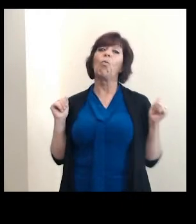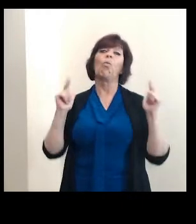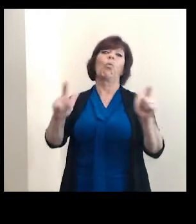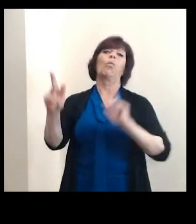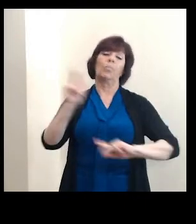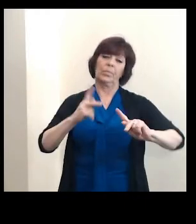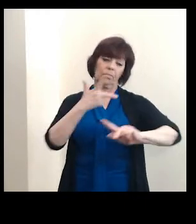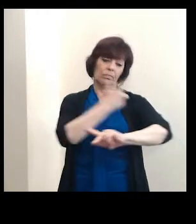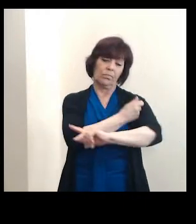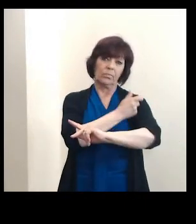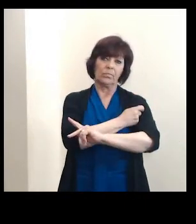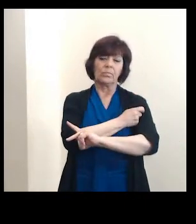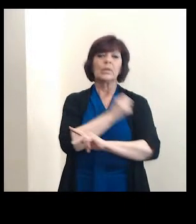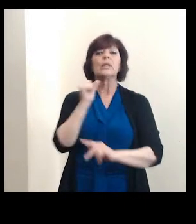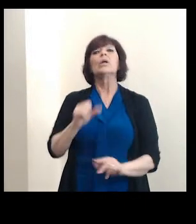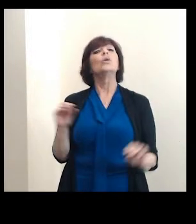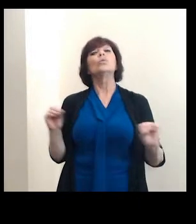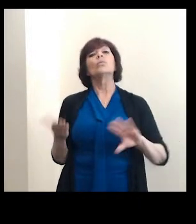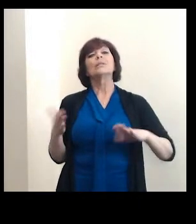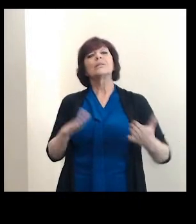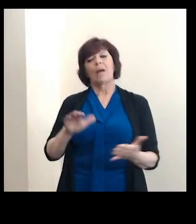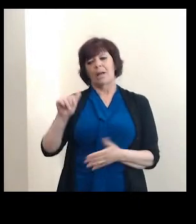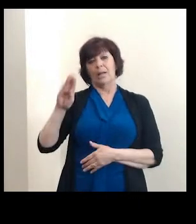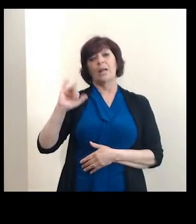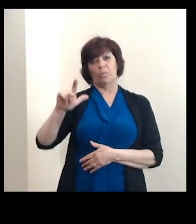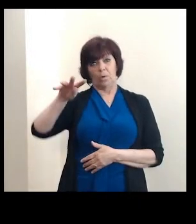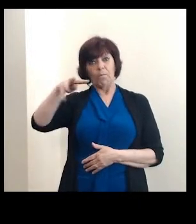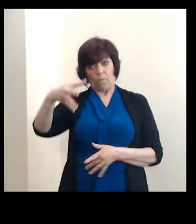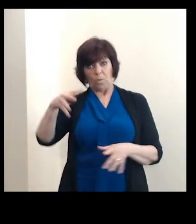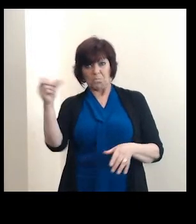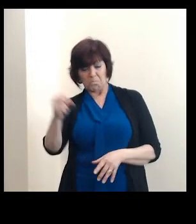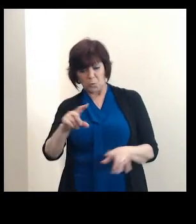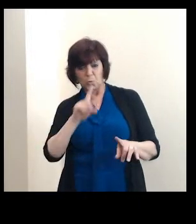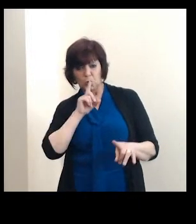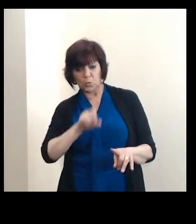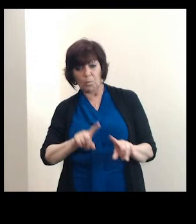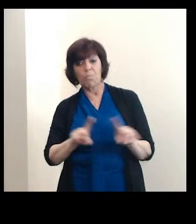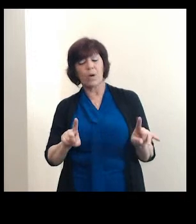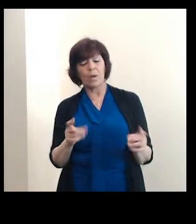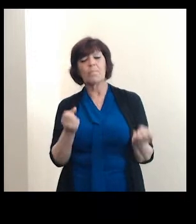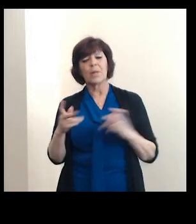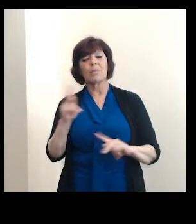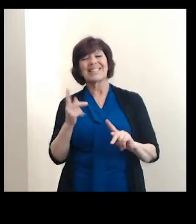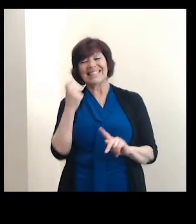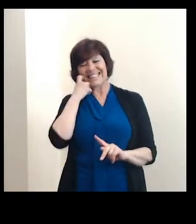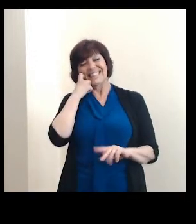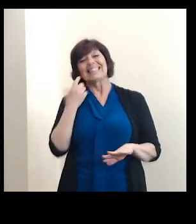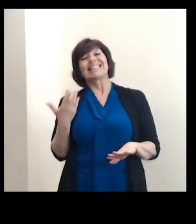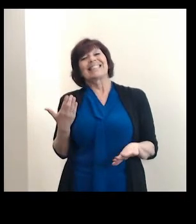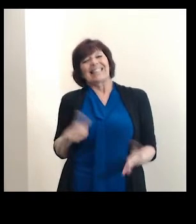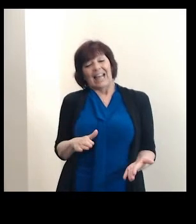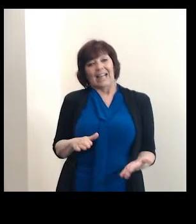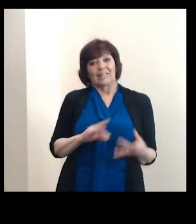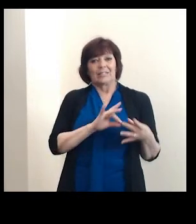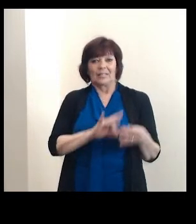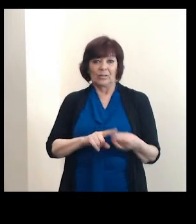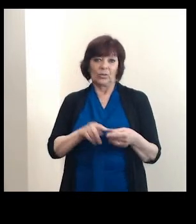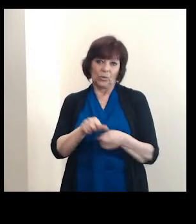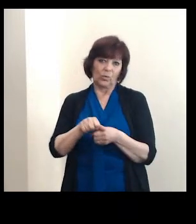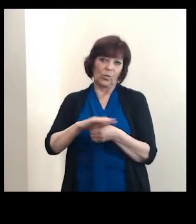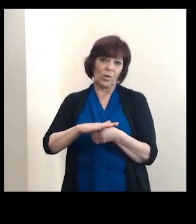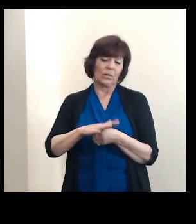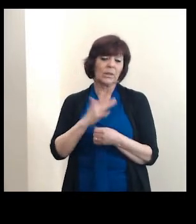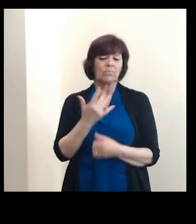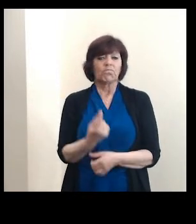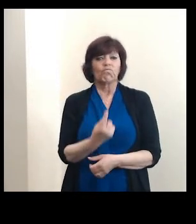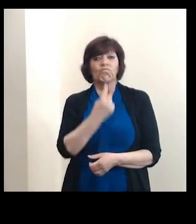while nobody died on April 4th, we have seen a number of individuals die in hospital recently from COVID-19. And it is disappointing